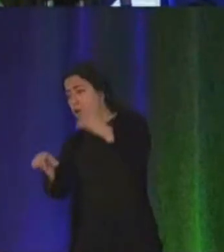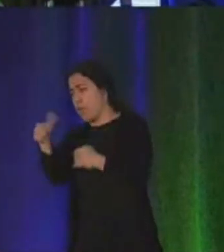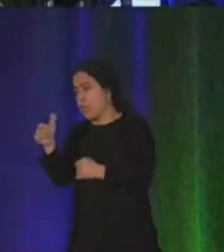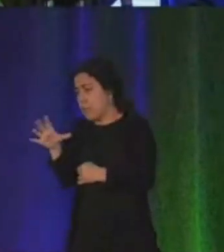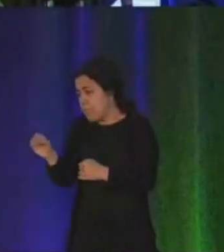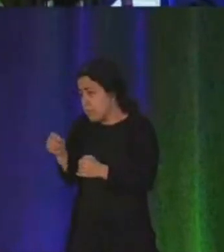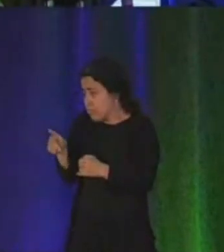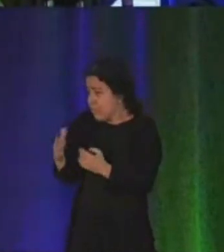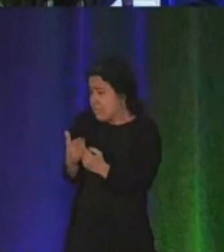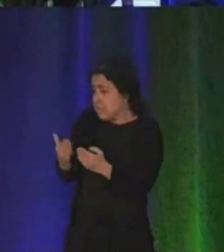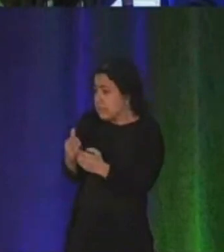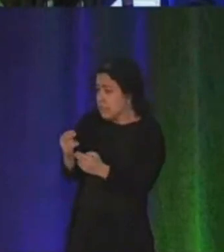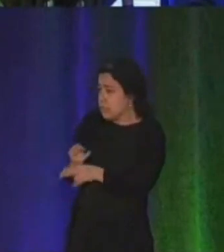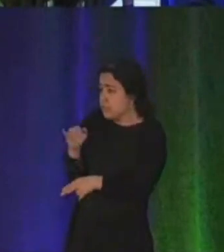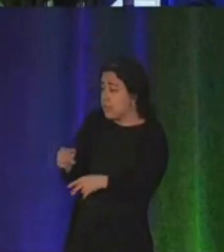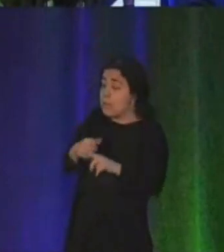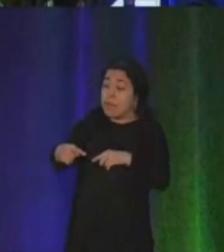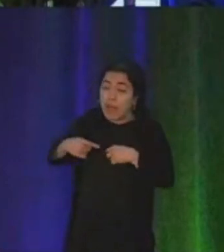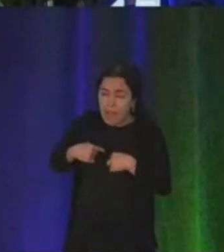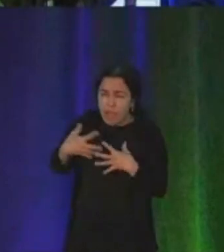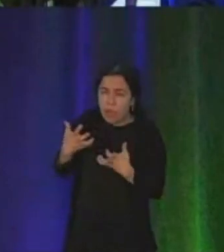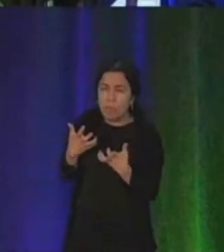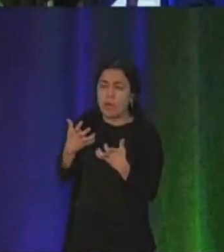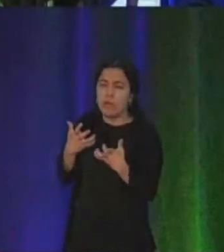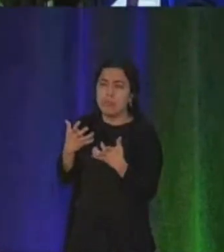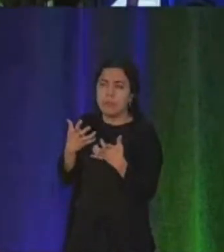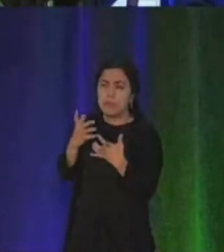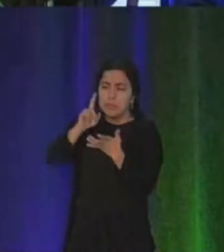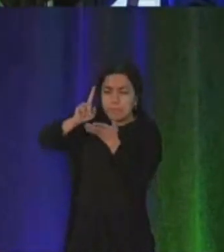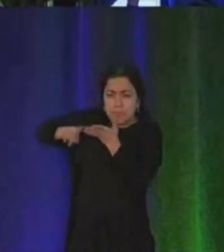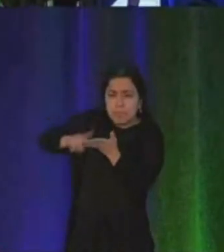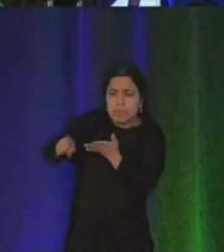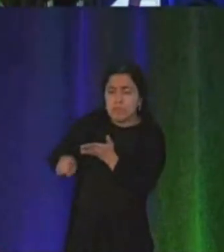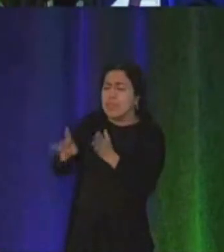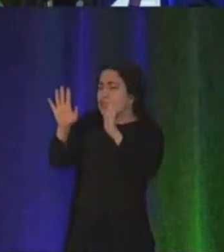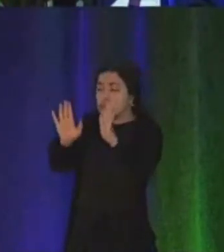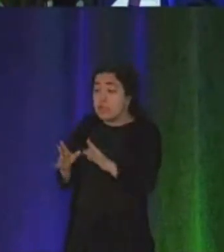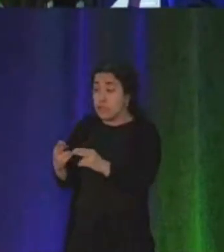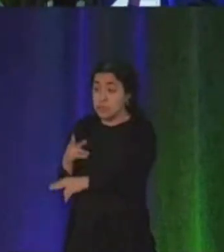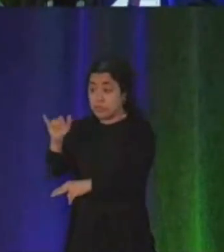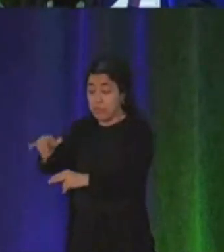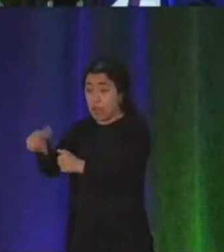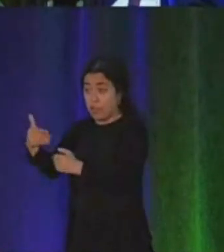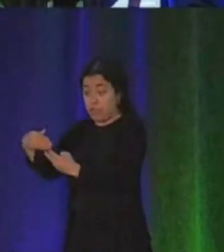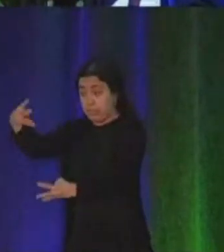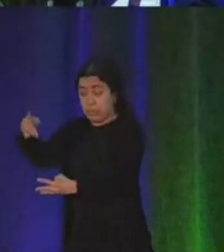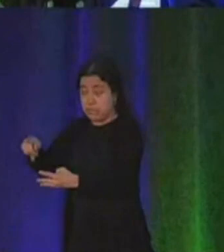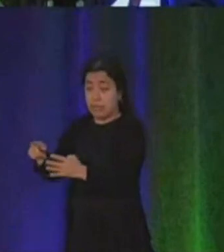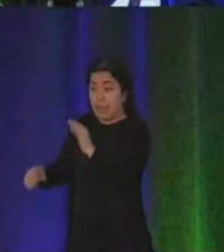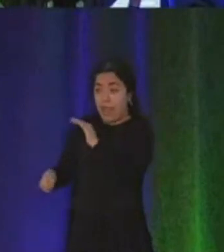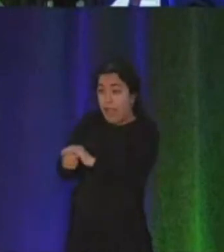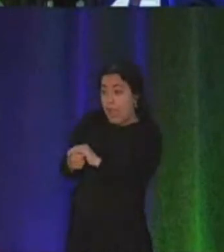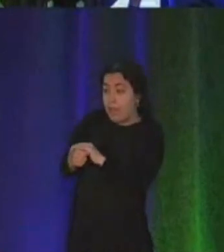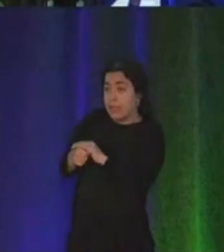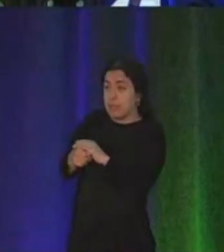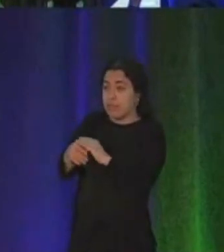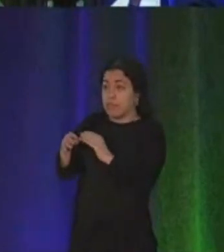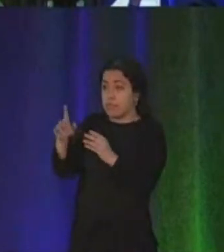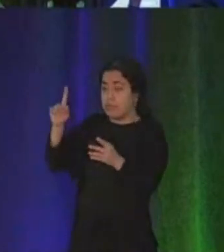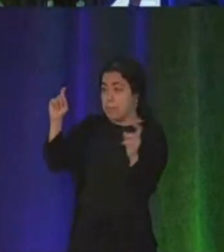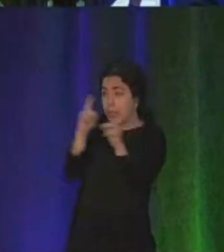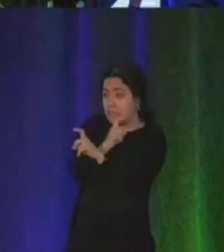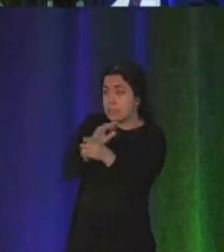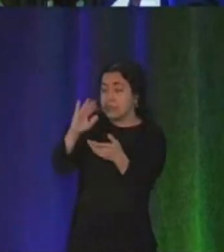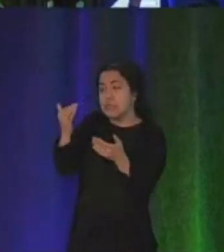easy for you to use these things. And I wanted to dig into, it's great to use these things and they hide a lot of complexity for you, but just for